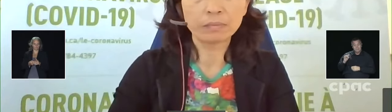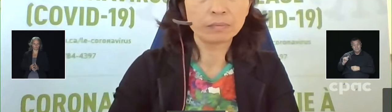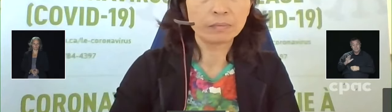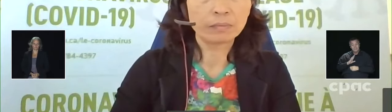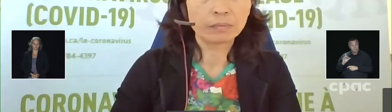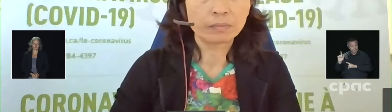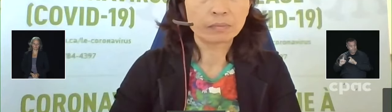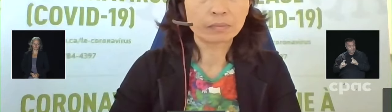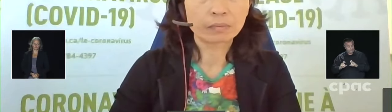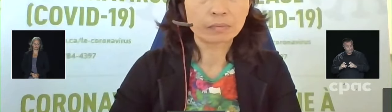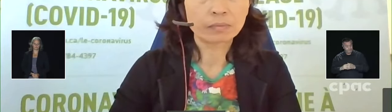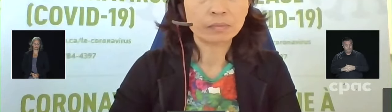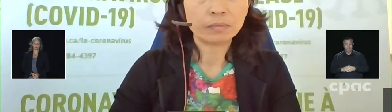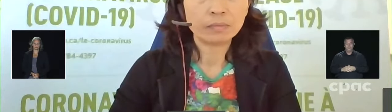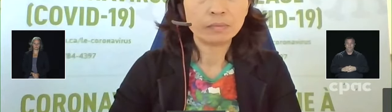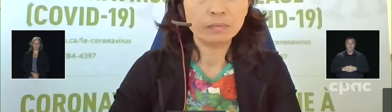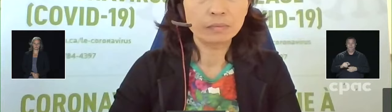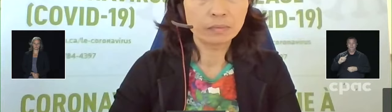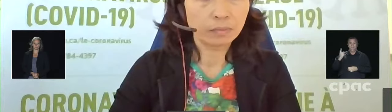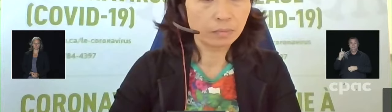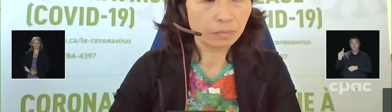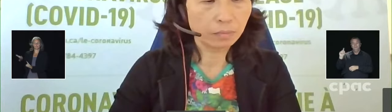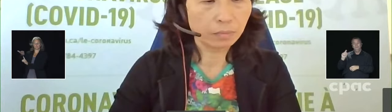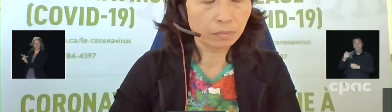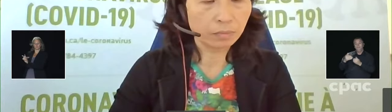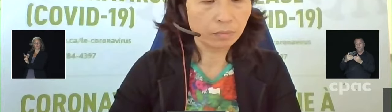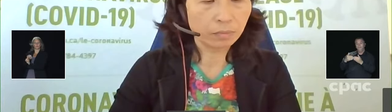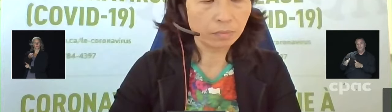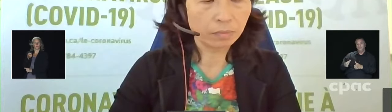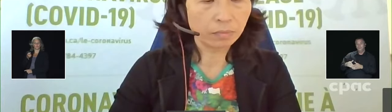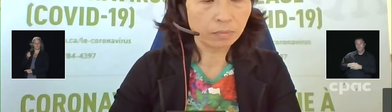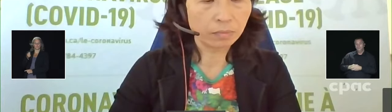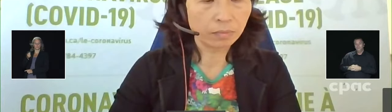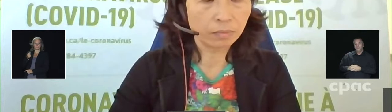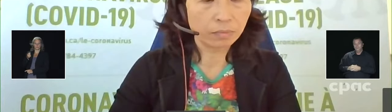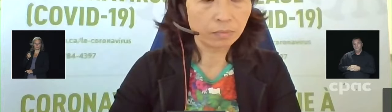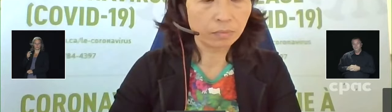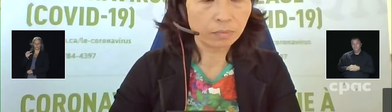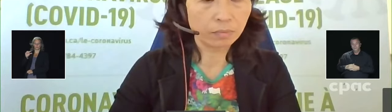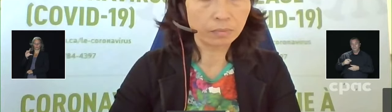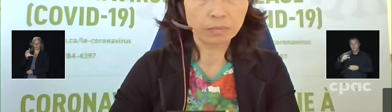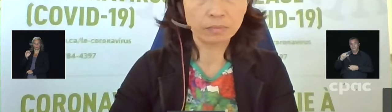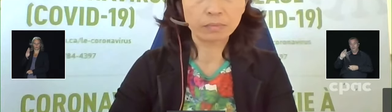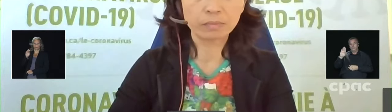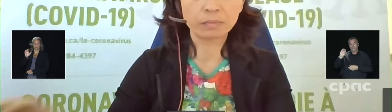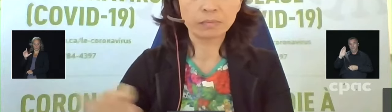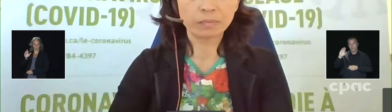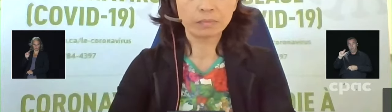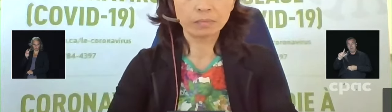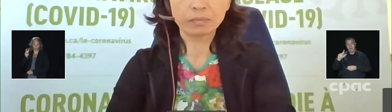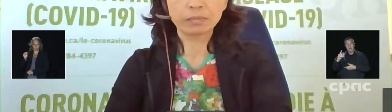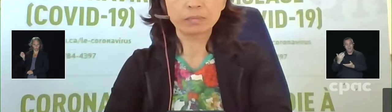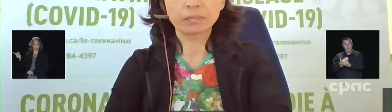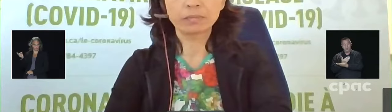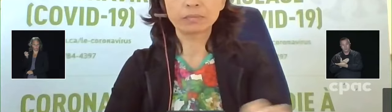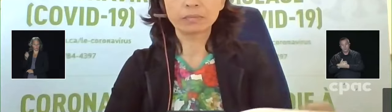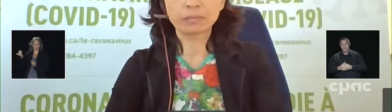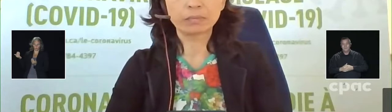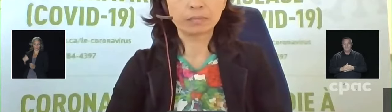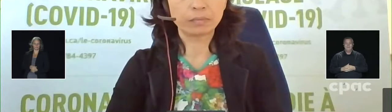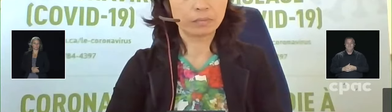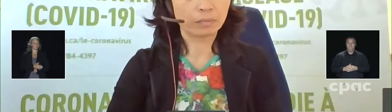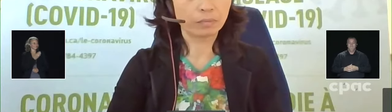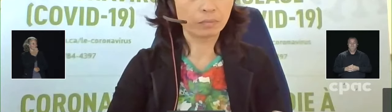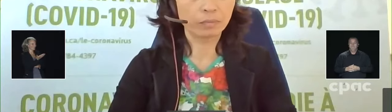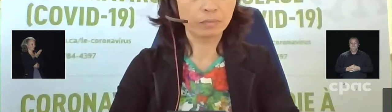1 si vous avez une question. The first question is from Mike Lecouture from Global News. Please go ahead. Good morning,